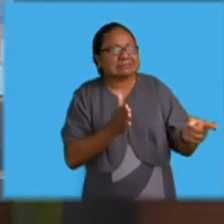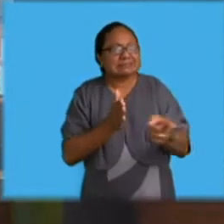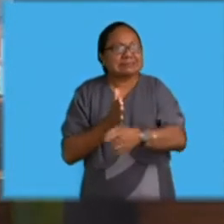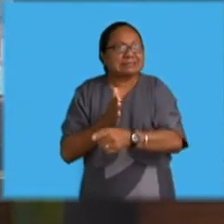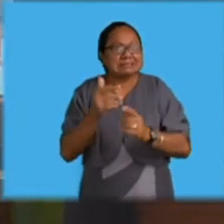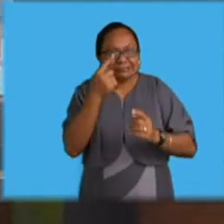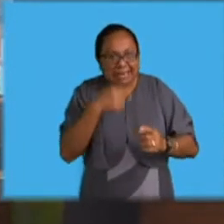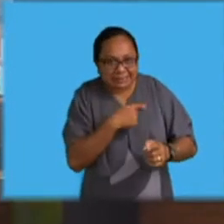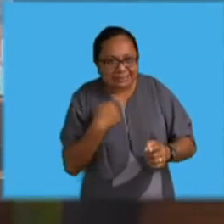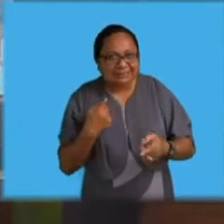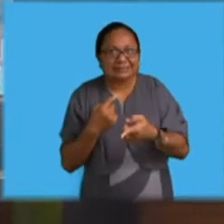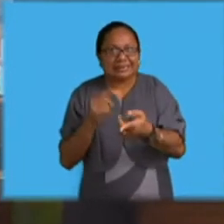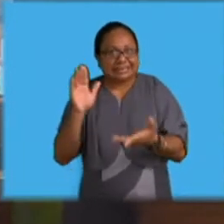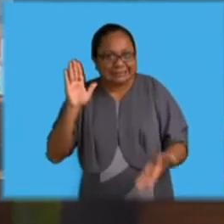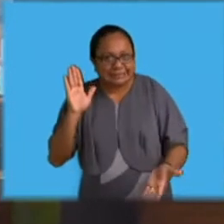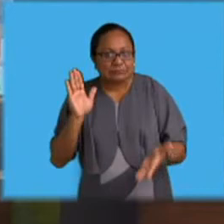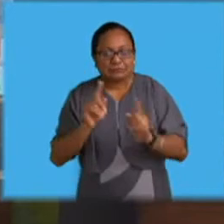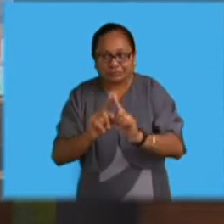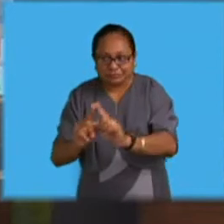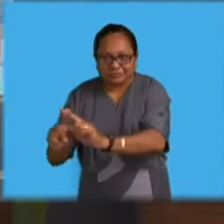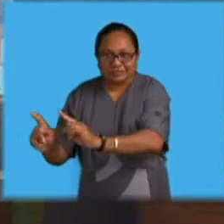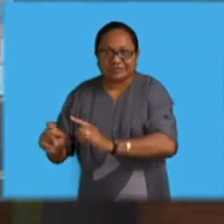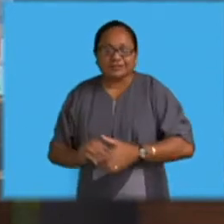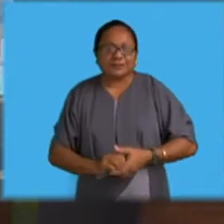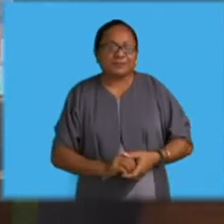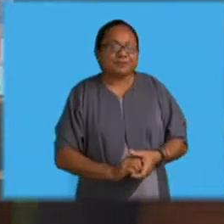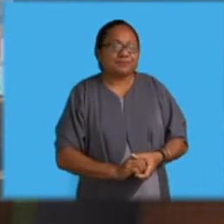marked special days.